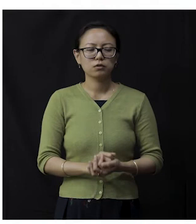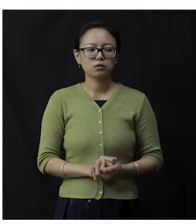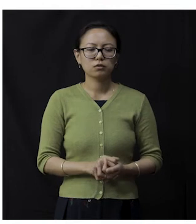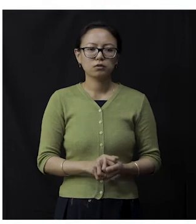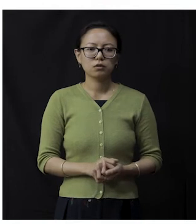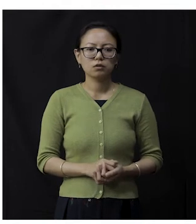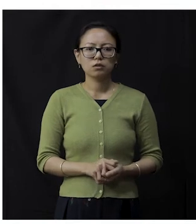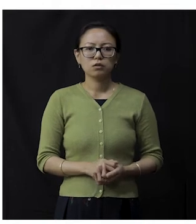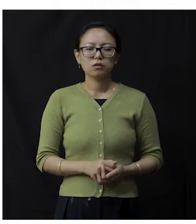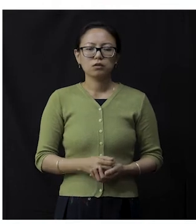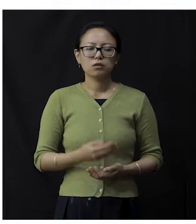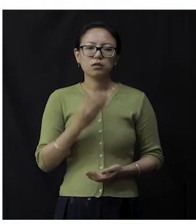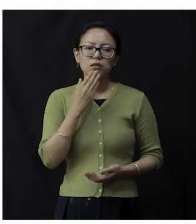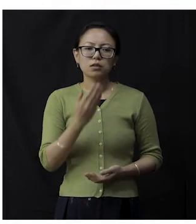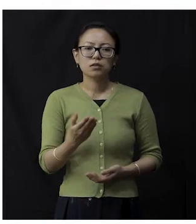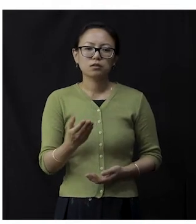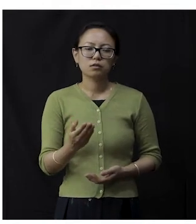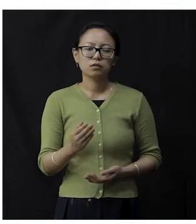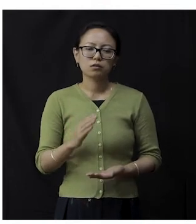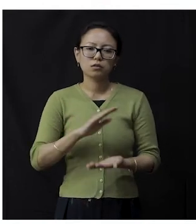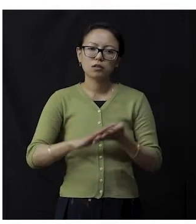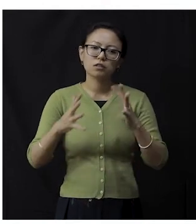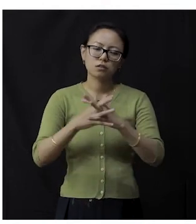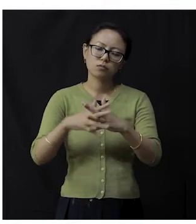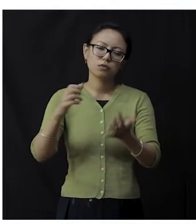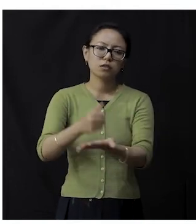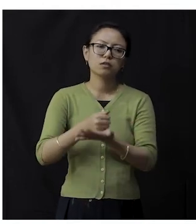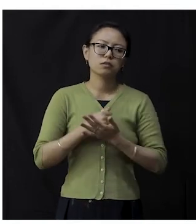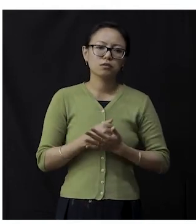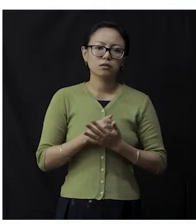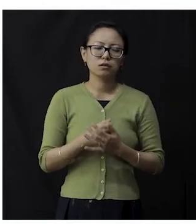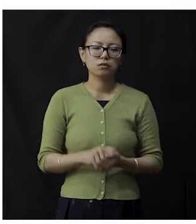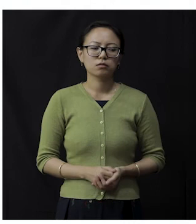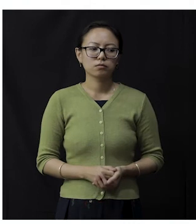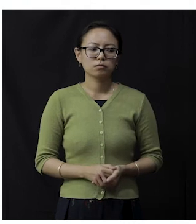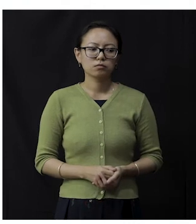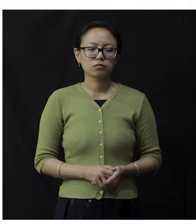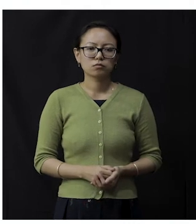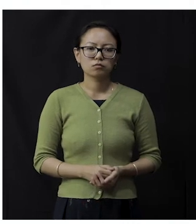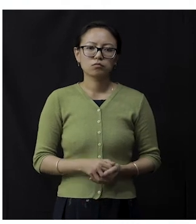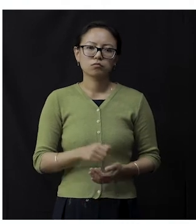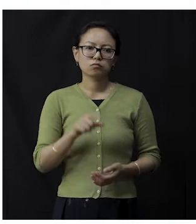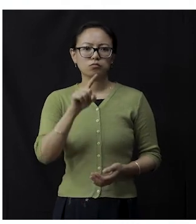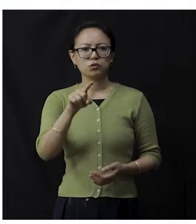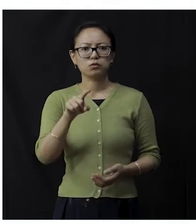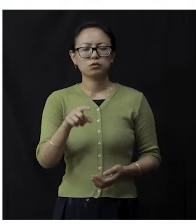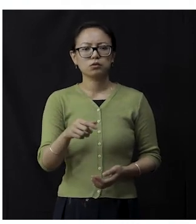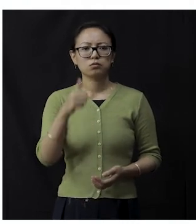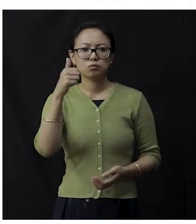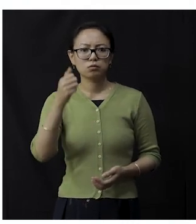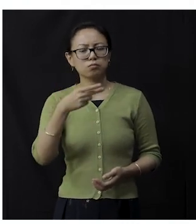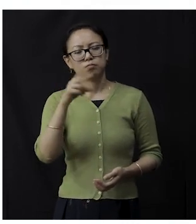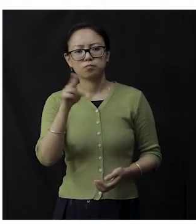me to sit and finish my homework. So you are good at painting, art, music, or you're good